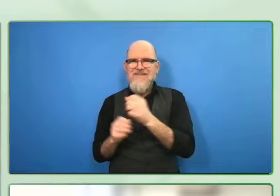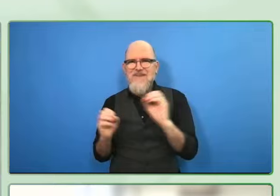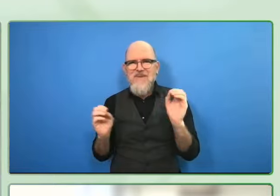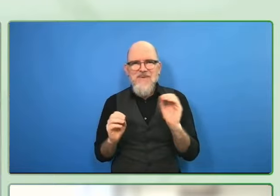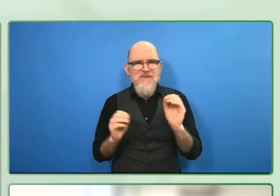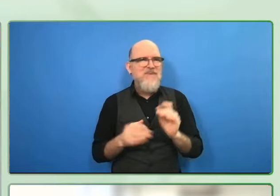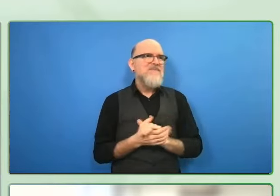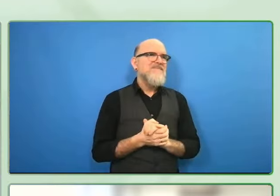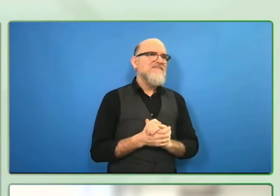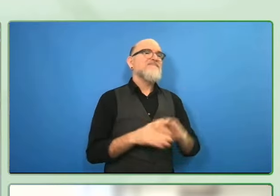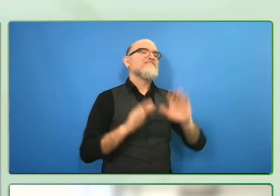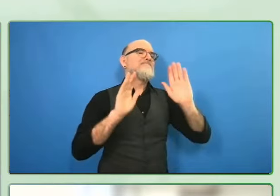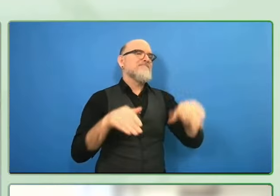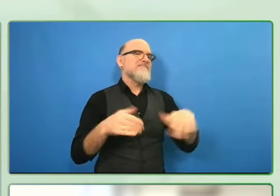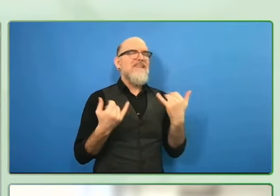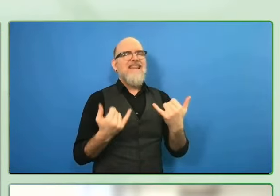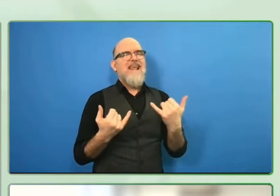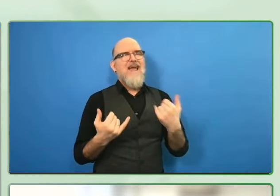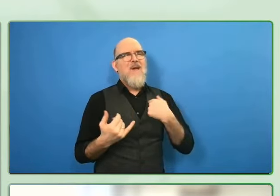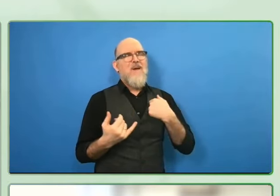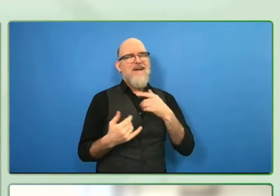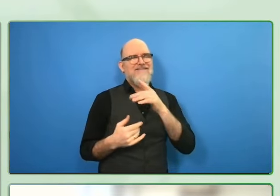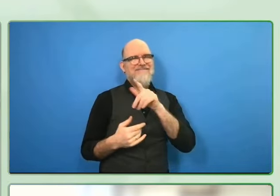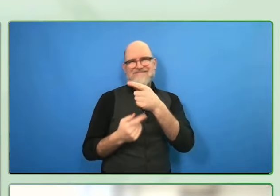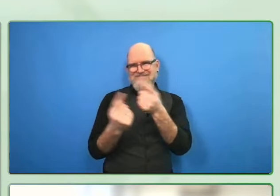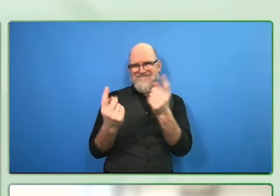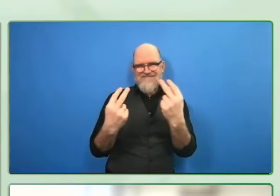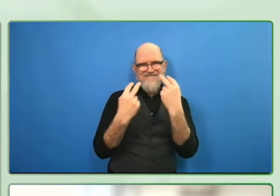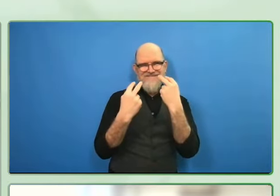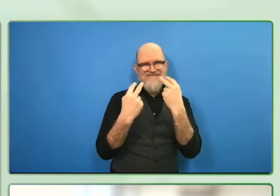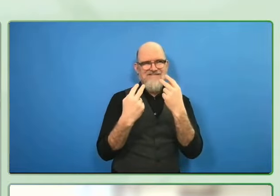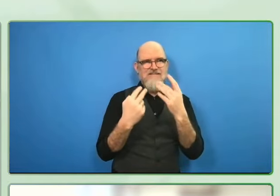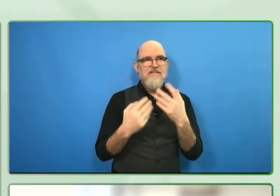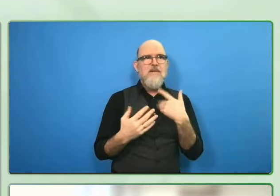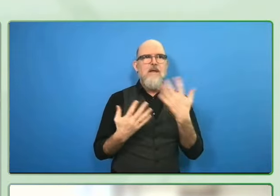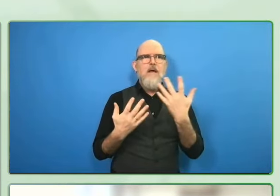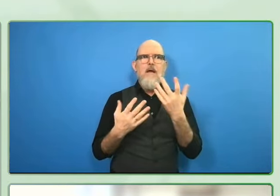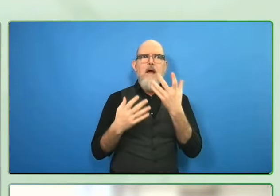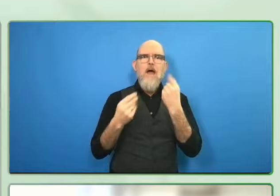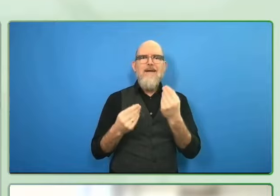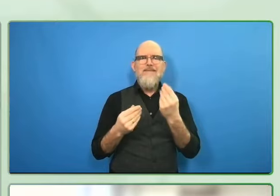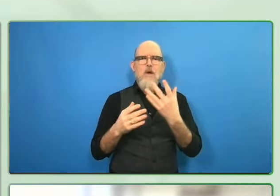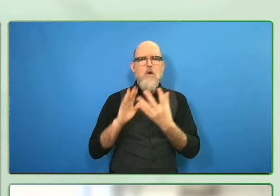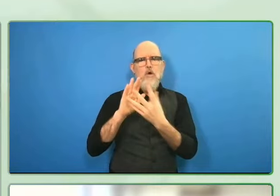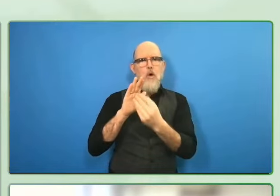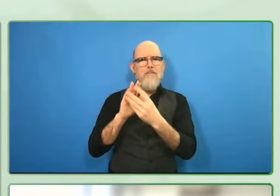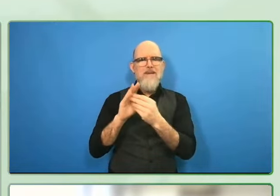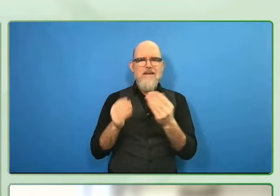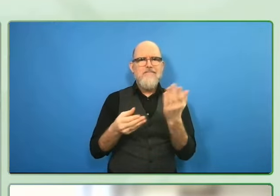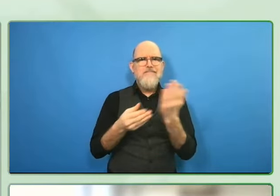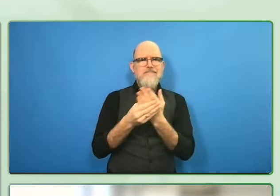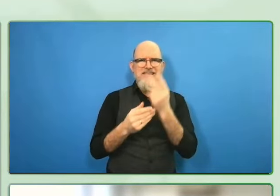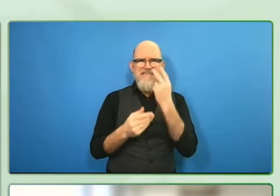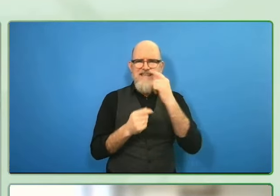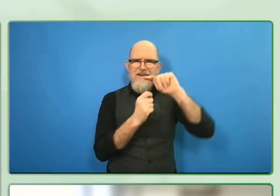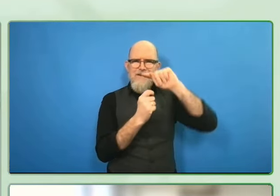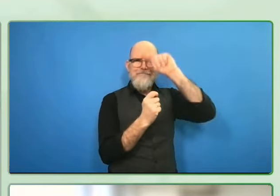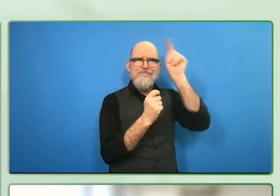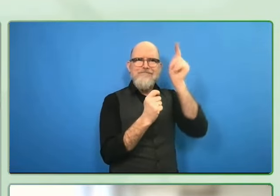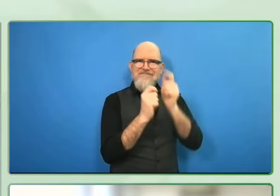that people do read hard copies. And of course, we have balloons, albeit sort